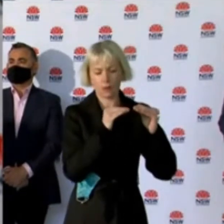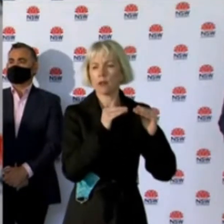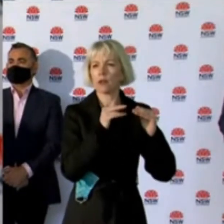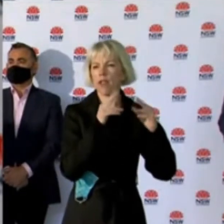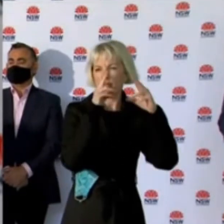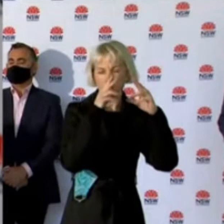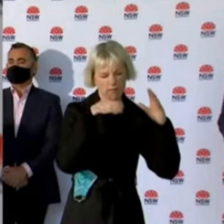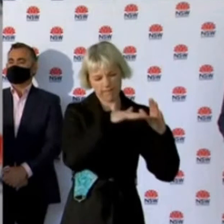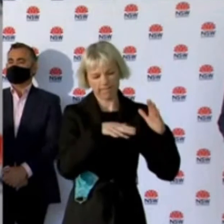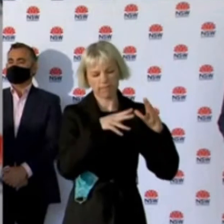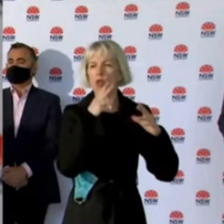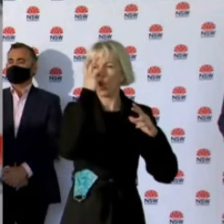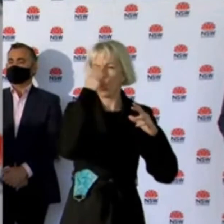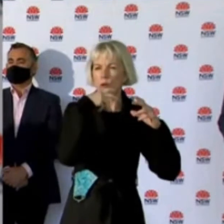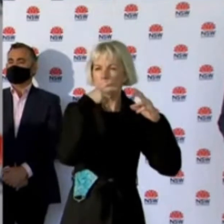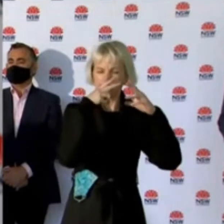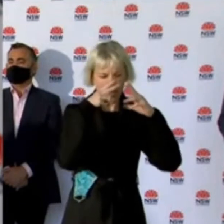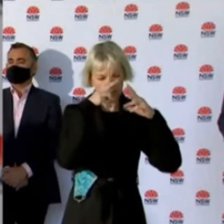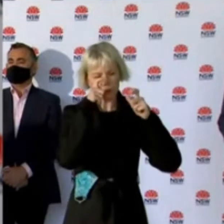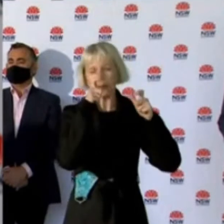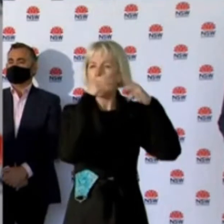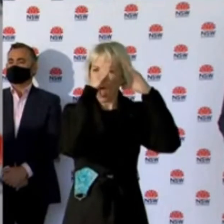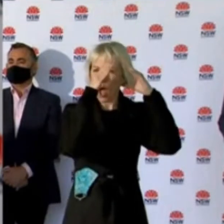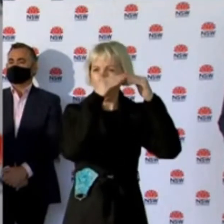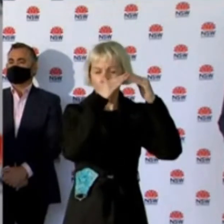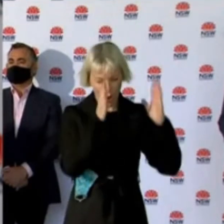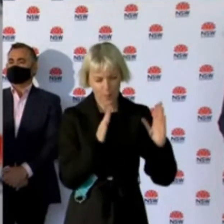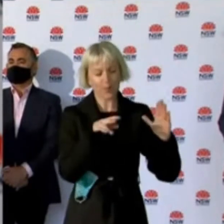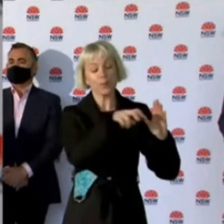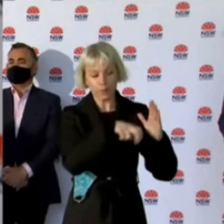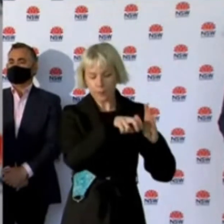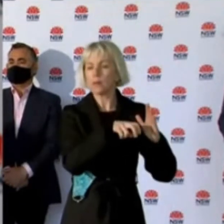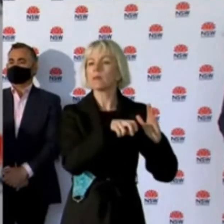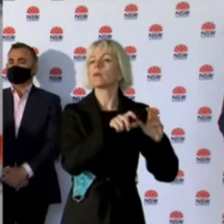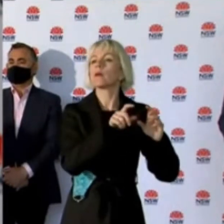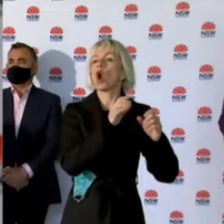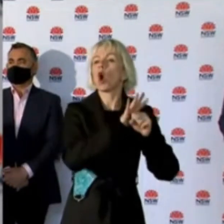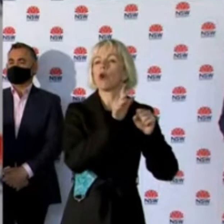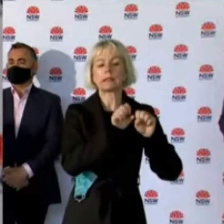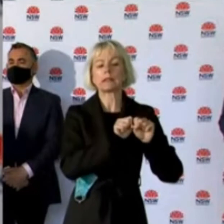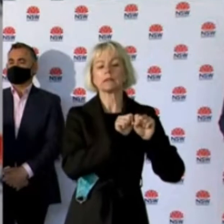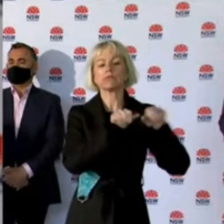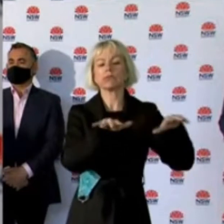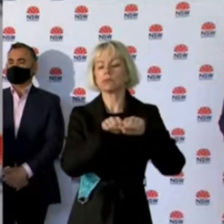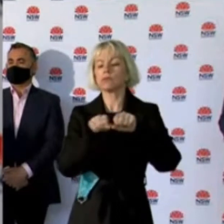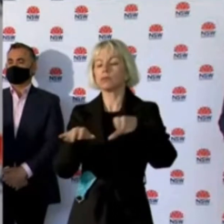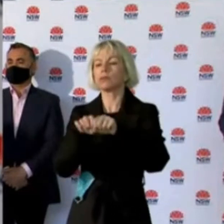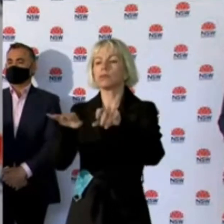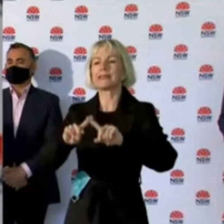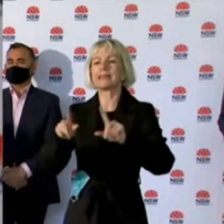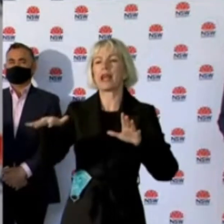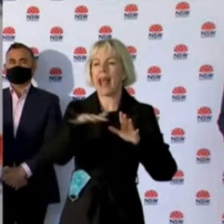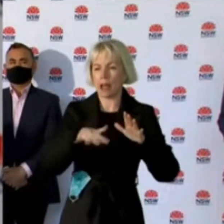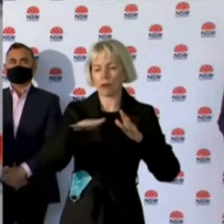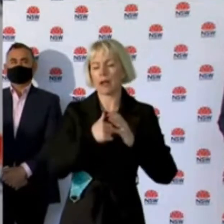nurse was brought in for other to support the activities in the sort of lockdown area. So just